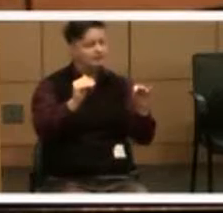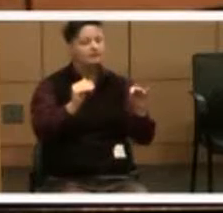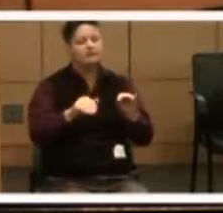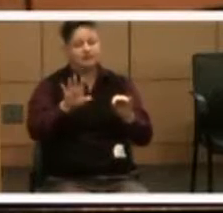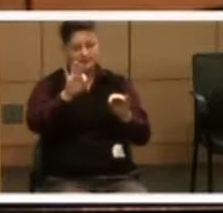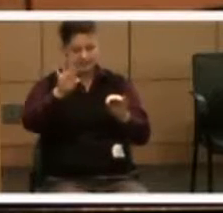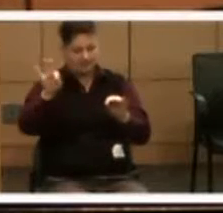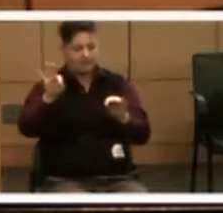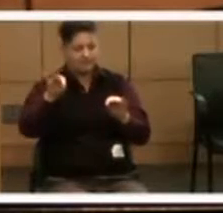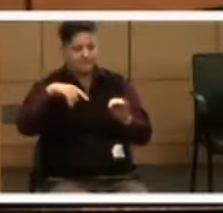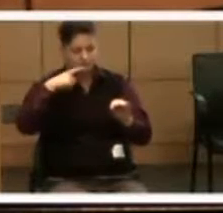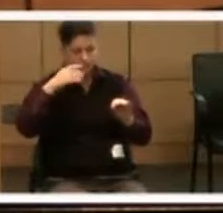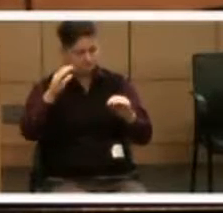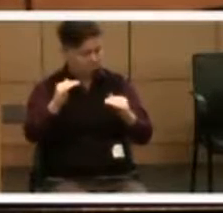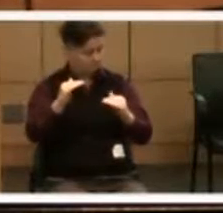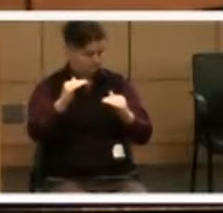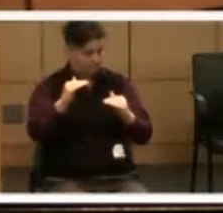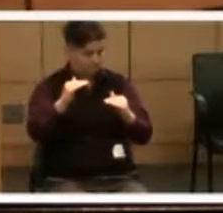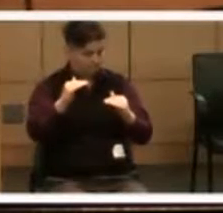99 if they had normal hearing.